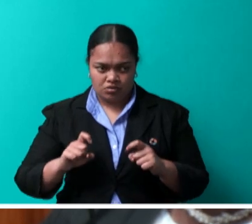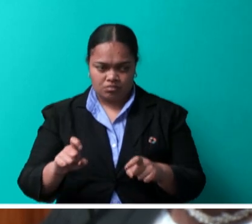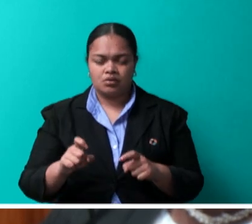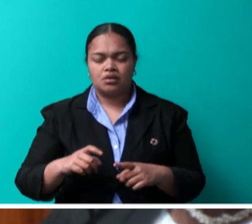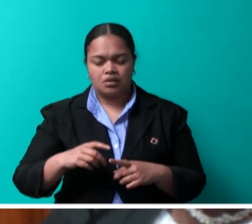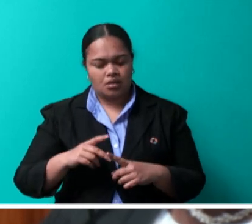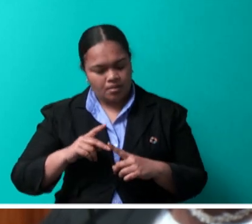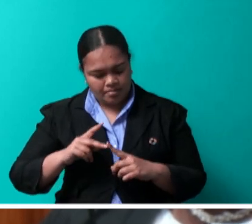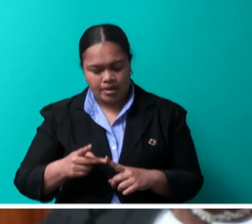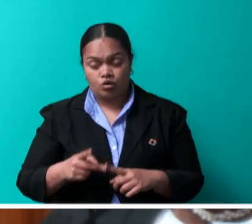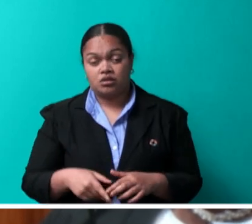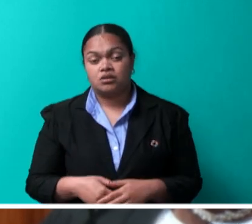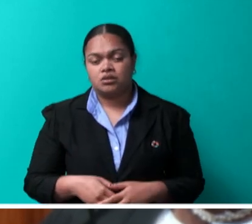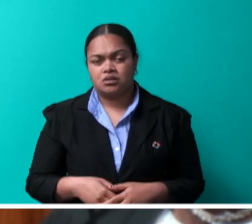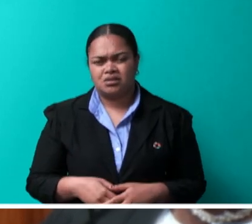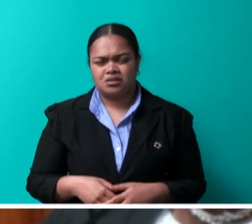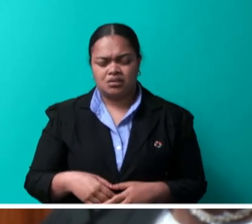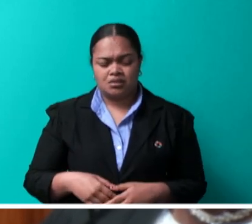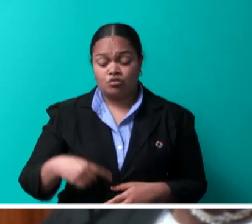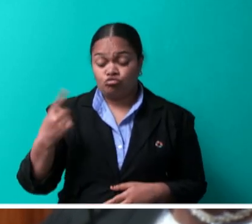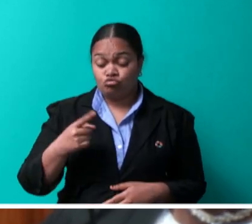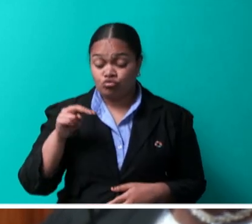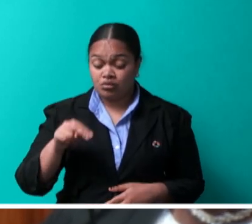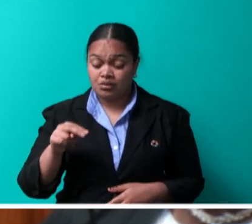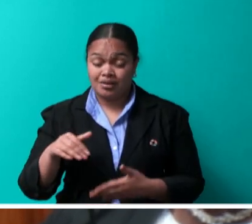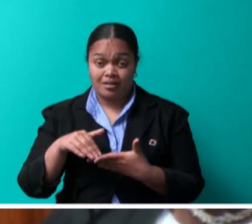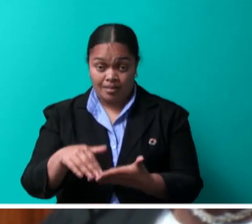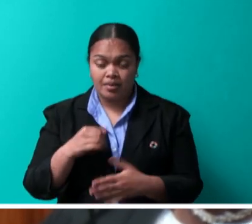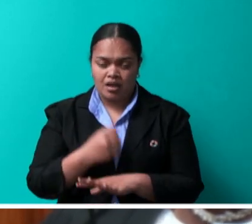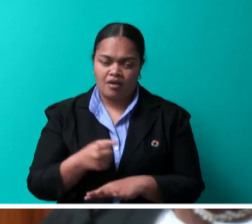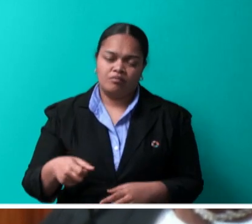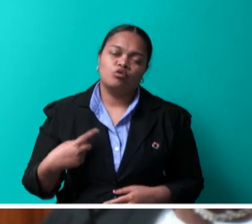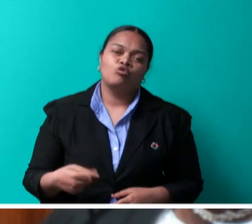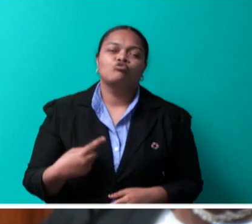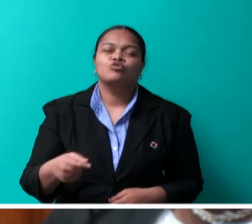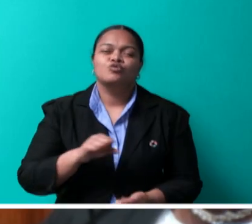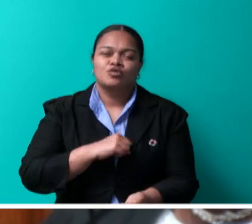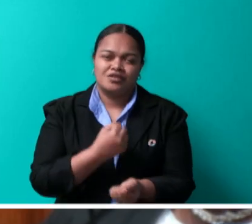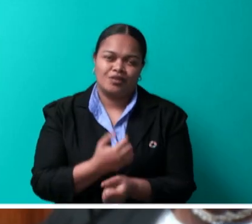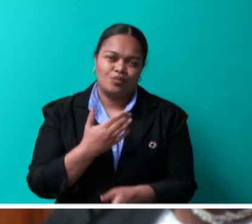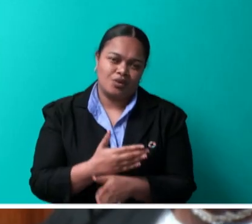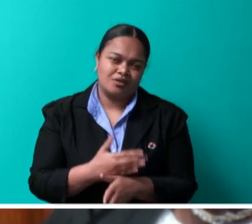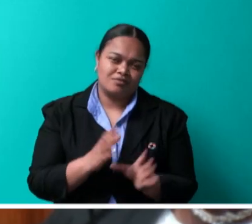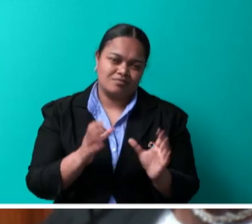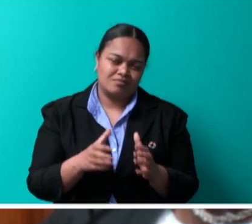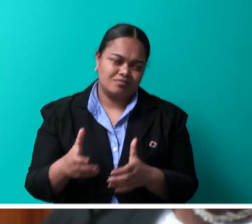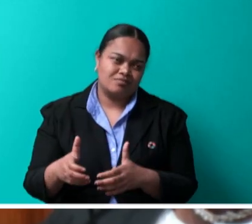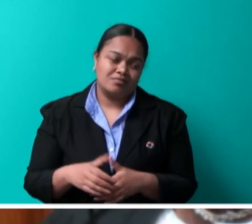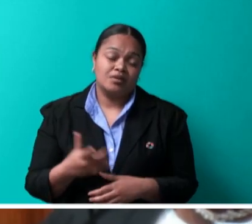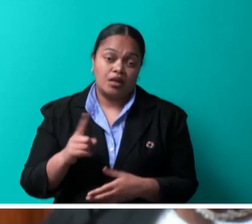priority. As more people seek assistance, government continues strengthening workforce capability